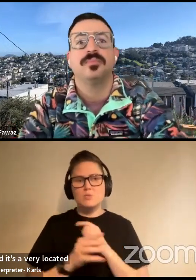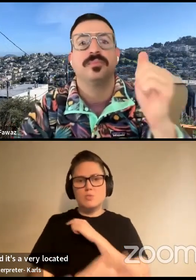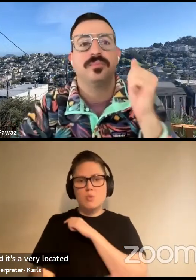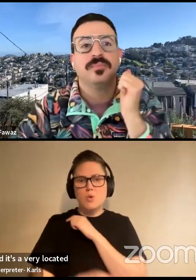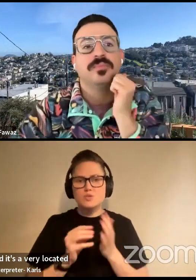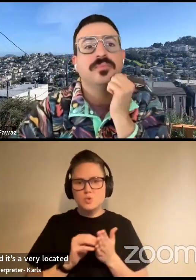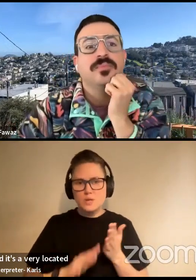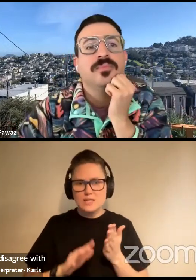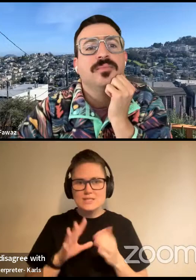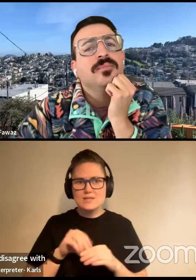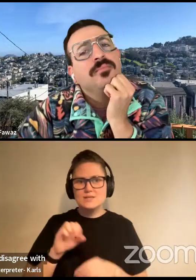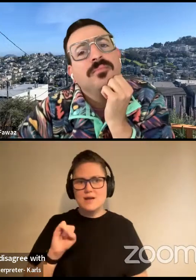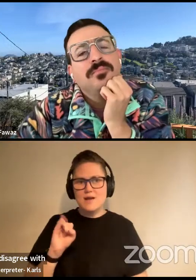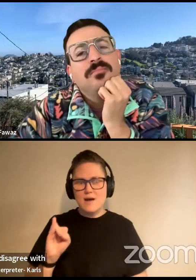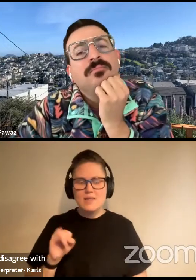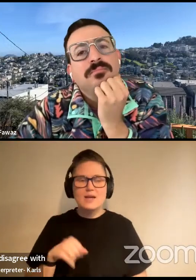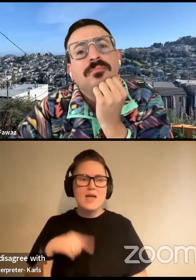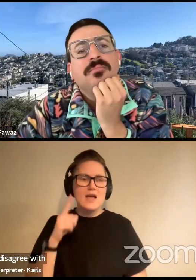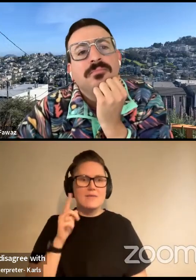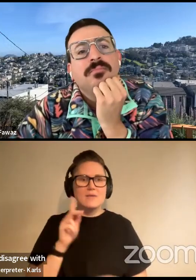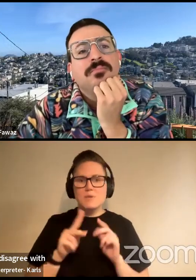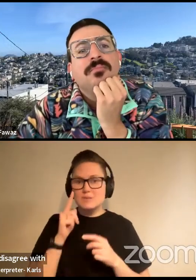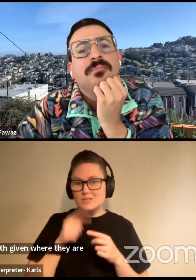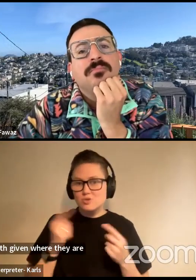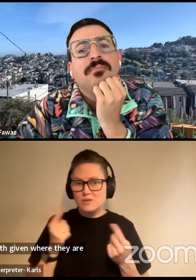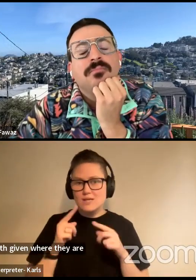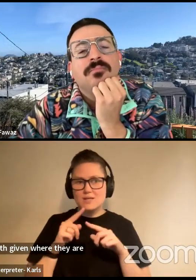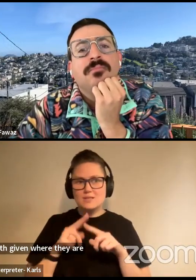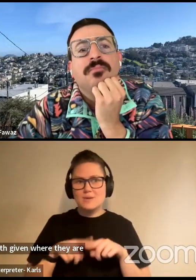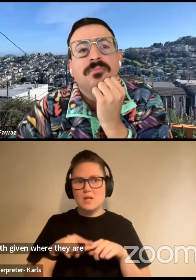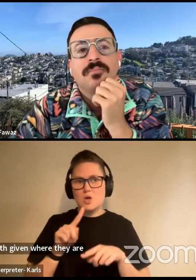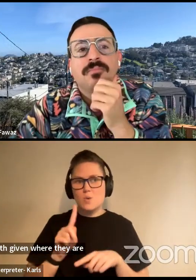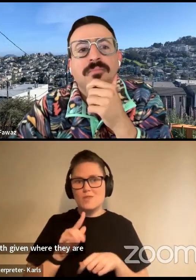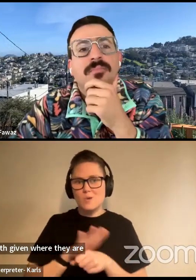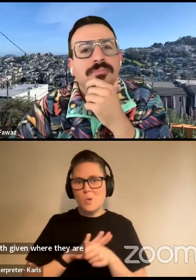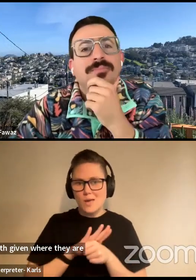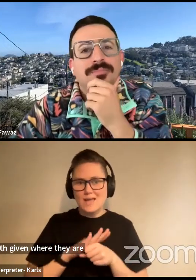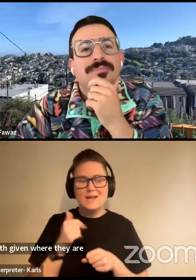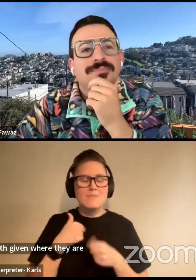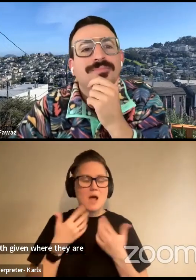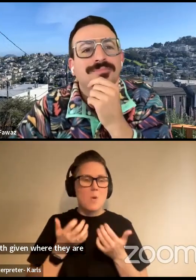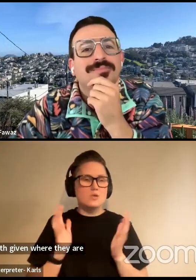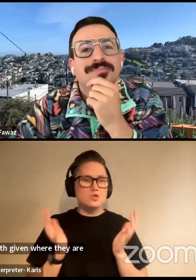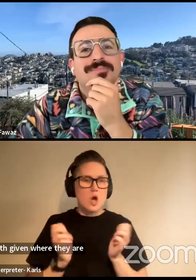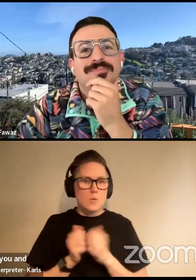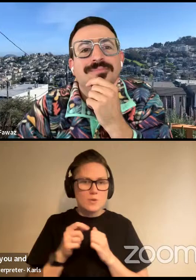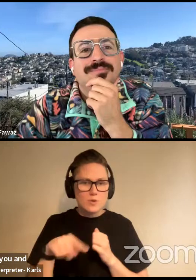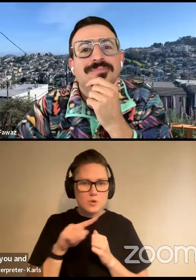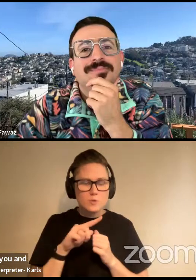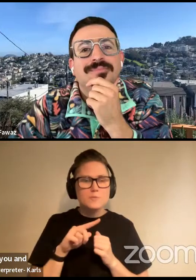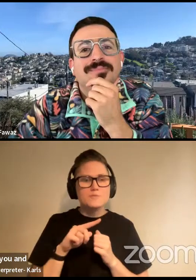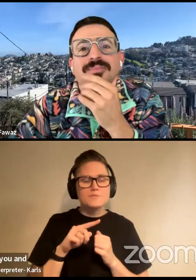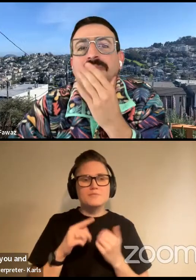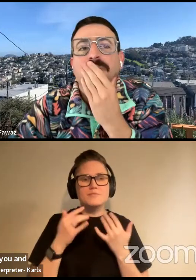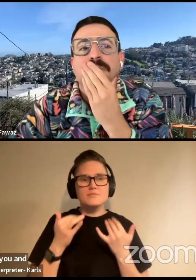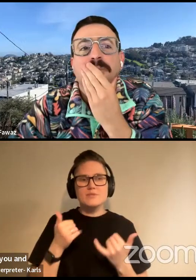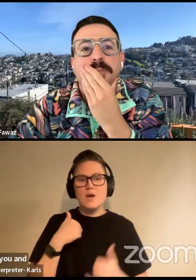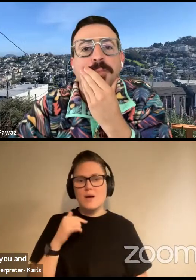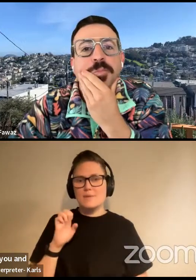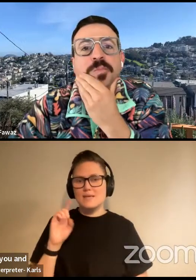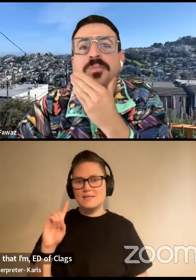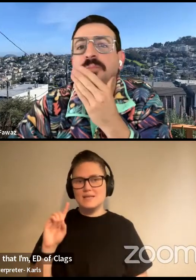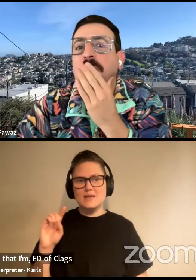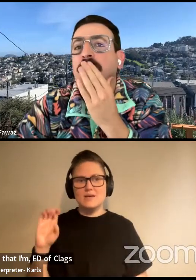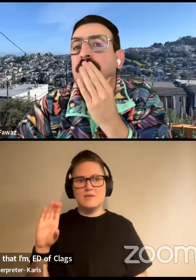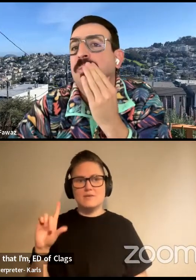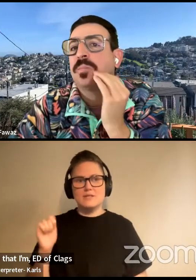with, given where they are located. I want to talk to you and now that I'm ED of CLAGS, to have